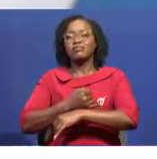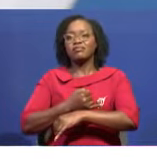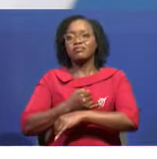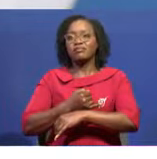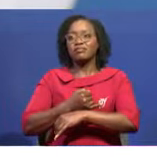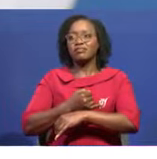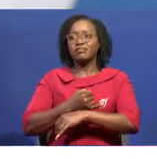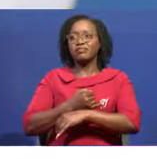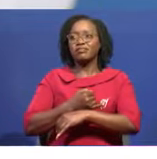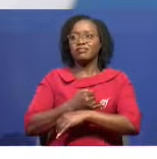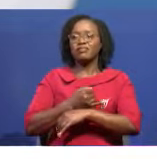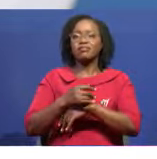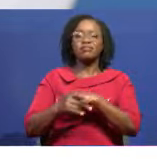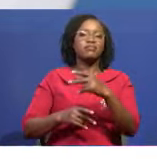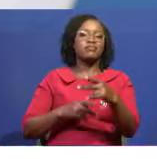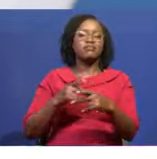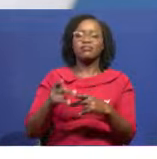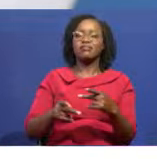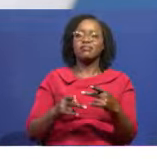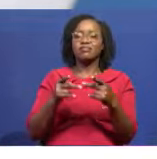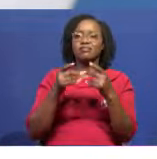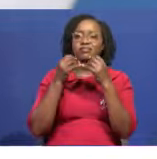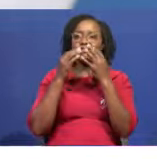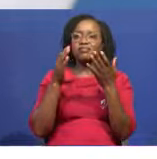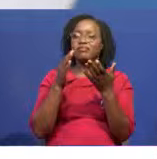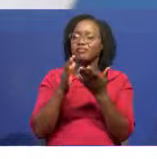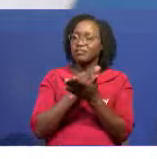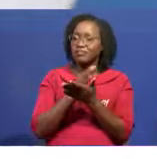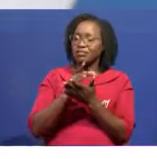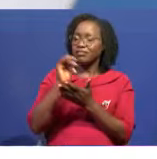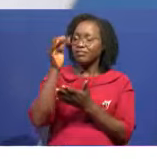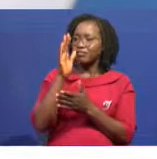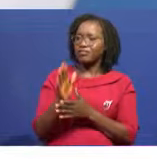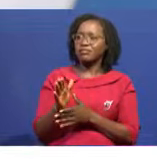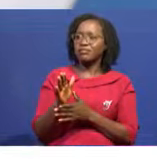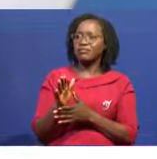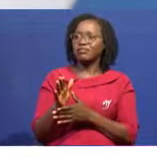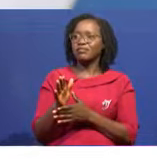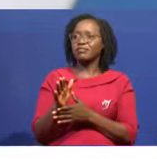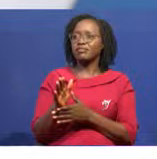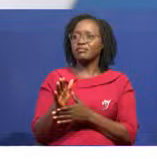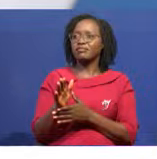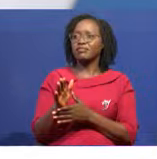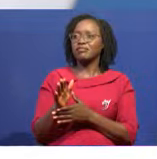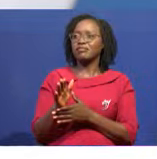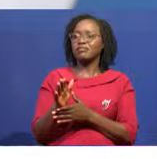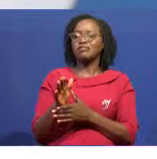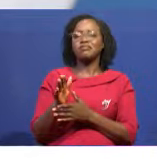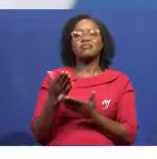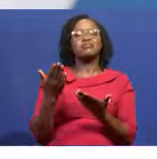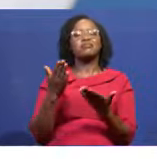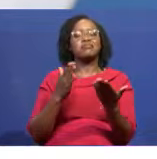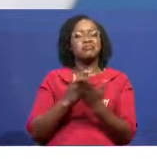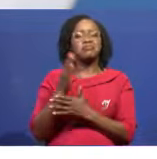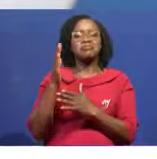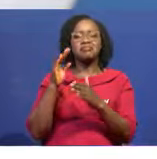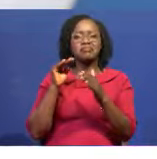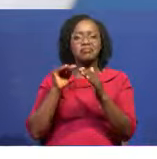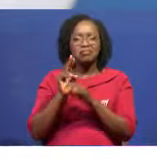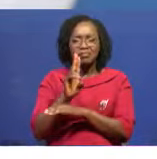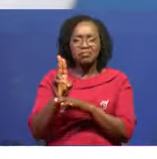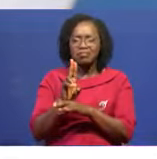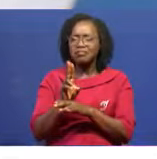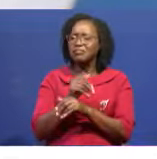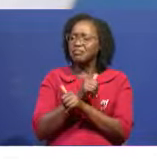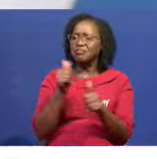to process and give out this information, the Kenyan people they've not managed to exercise that right as